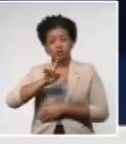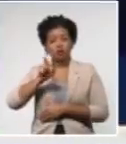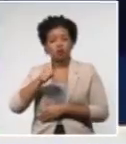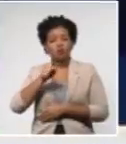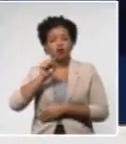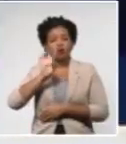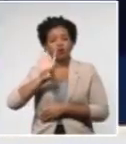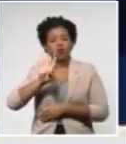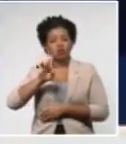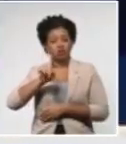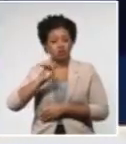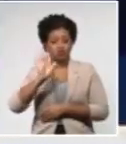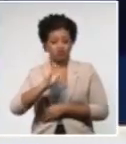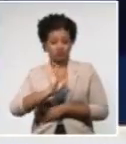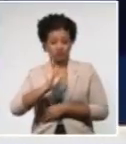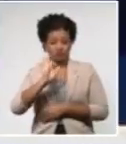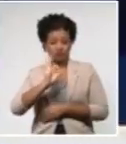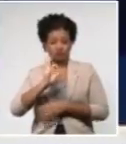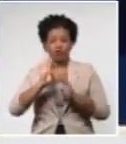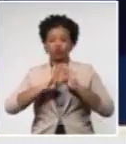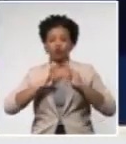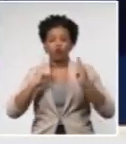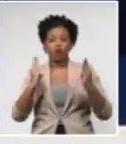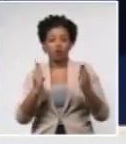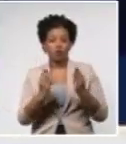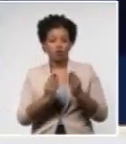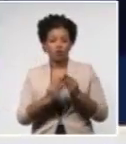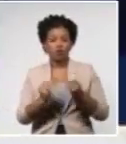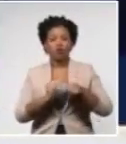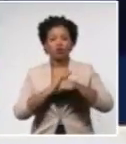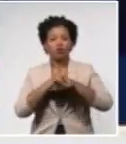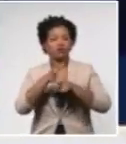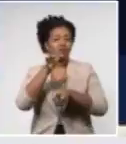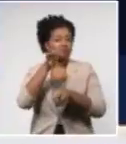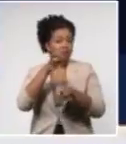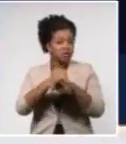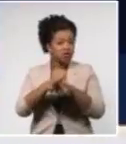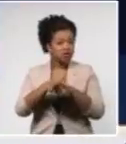49.41% of all patients in the pandemic.